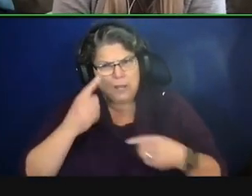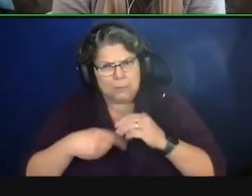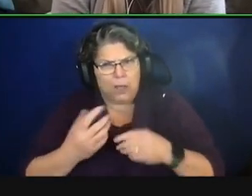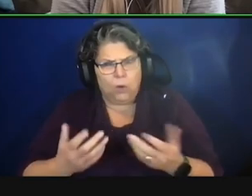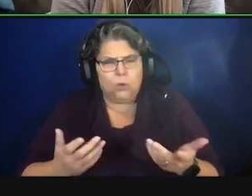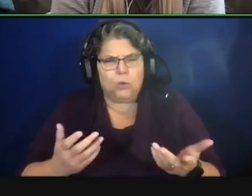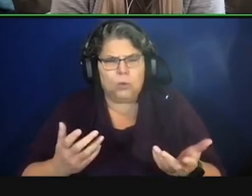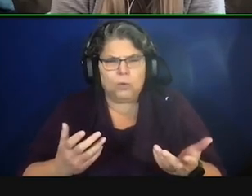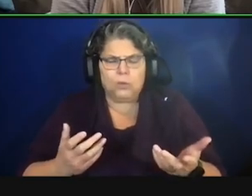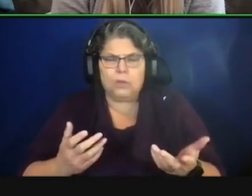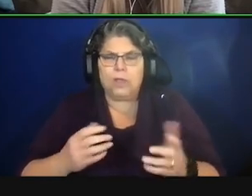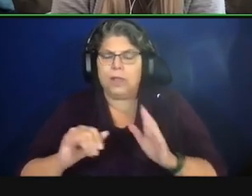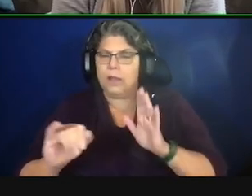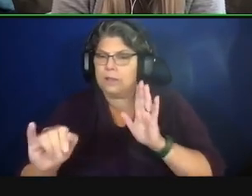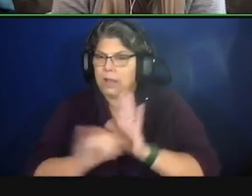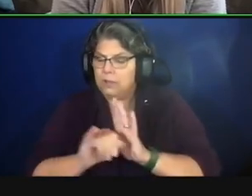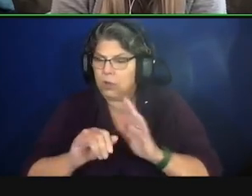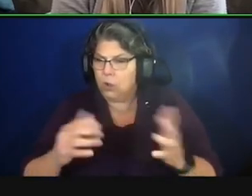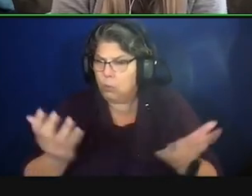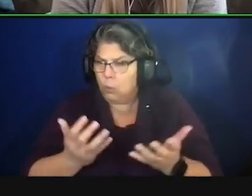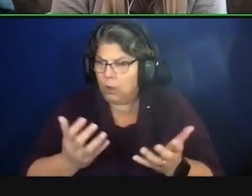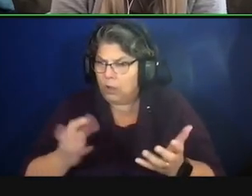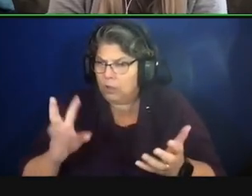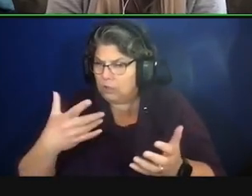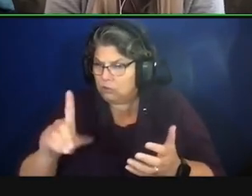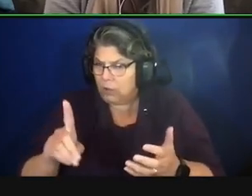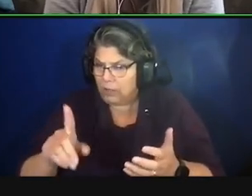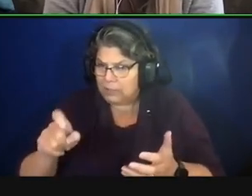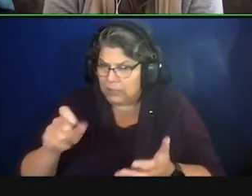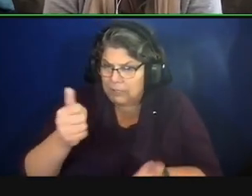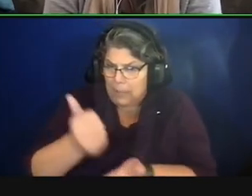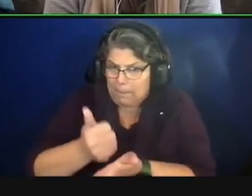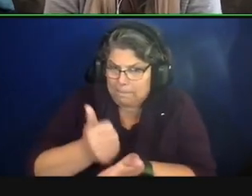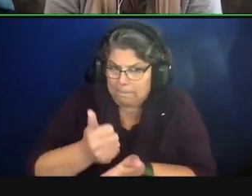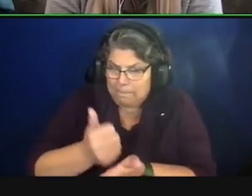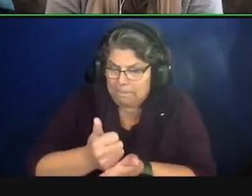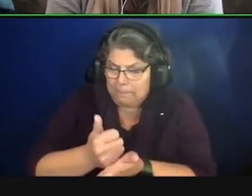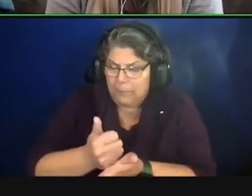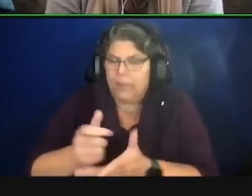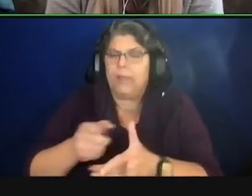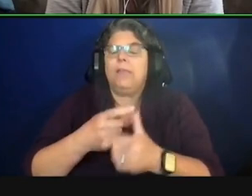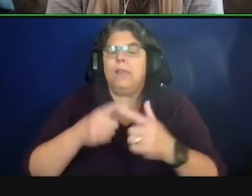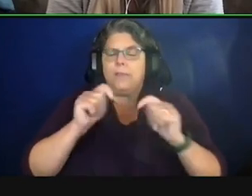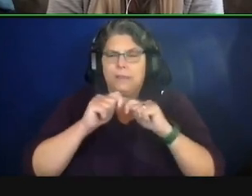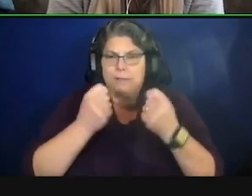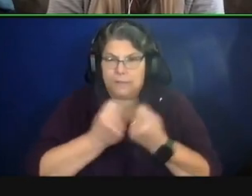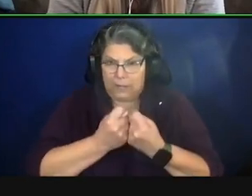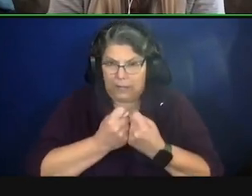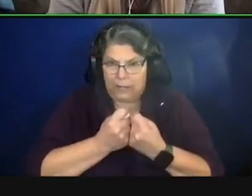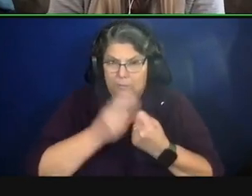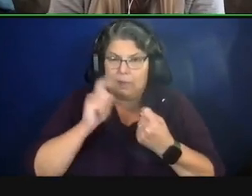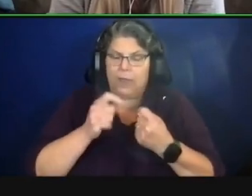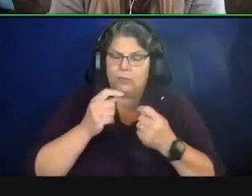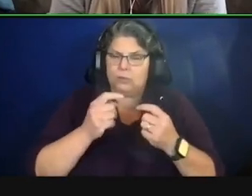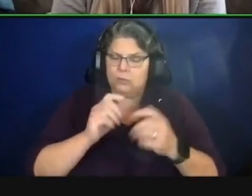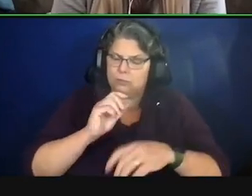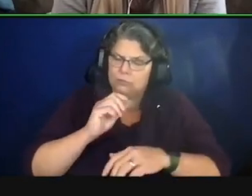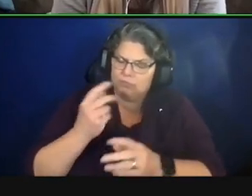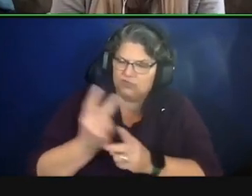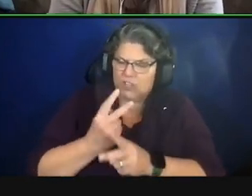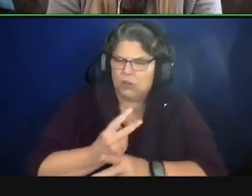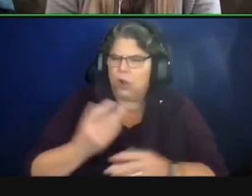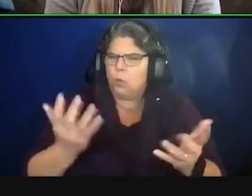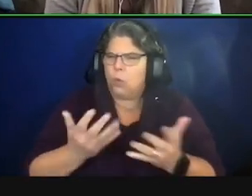we've identified the areas in which that child needs help, then the team's job is to propose goals